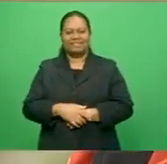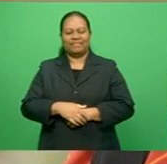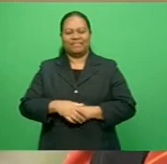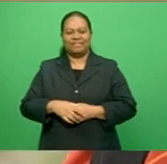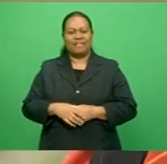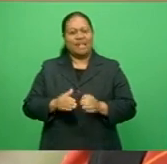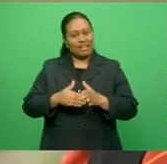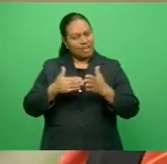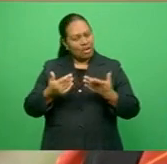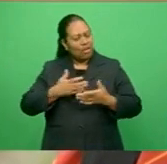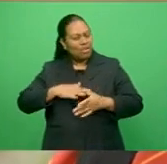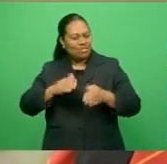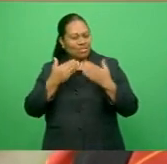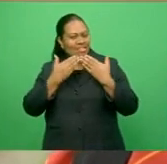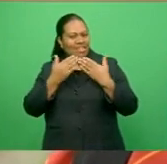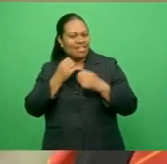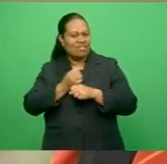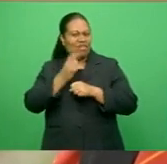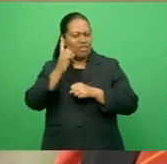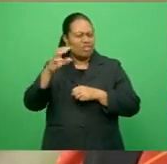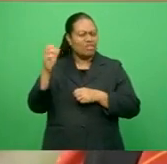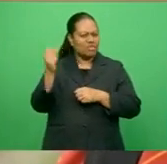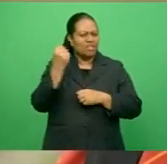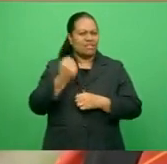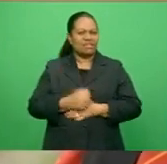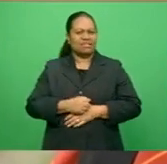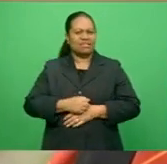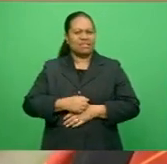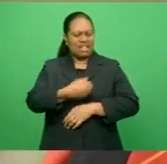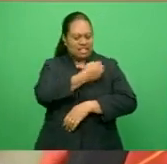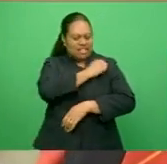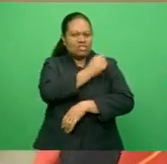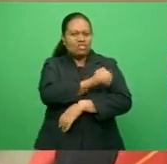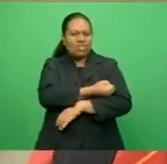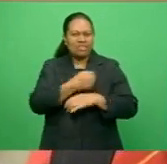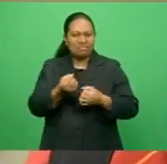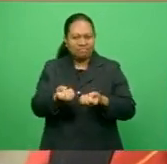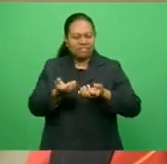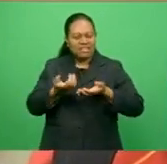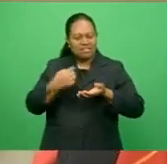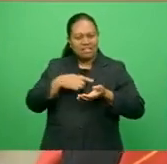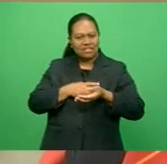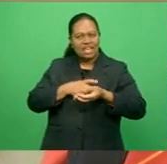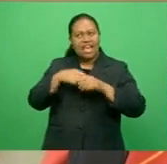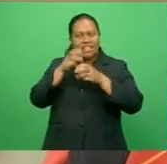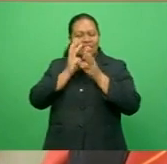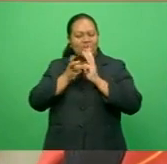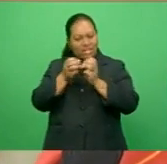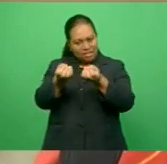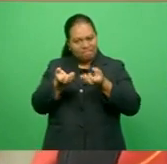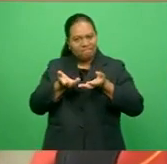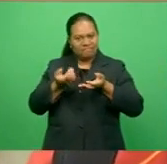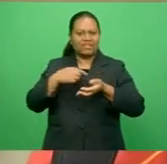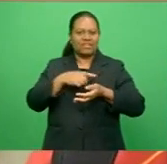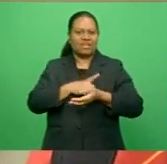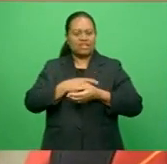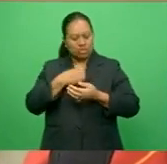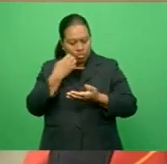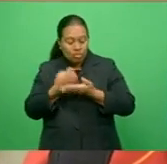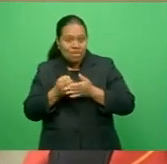Lord for the win today and the strength, the weather today. He provided that for us. And we want to prove today